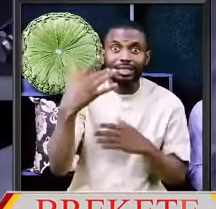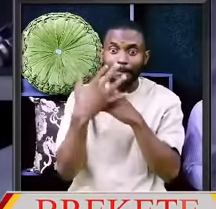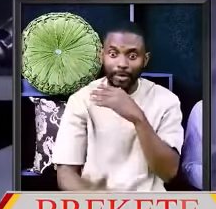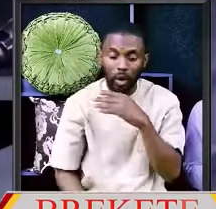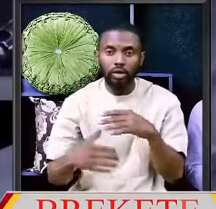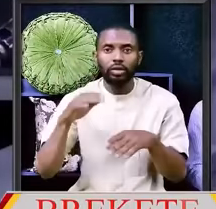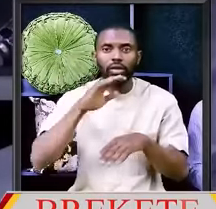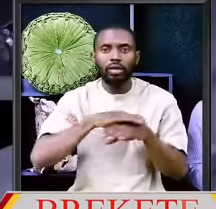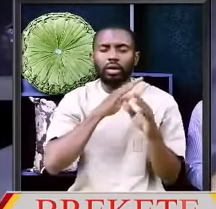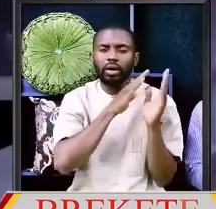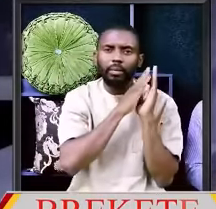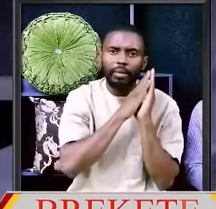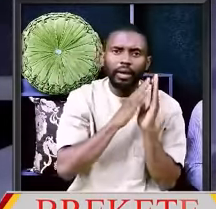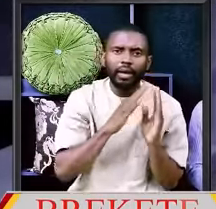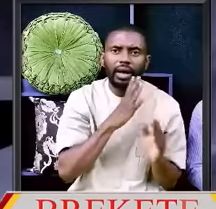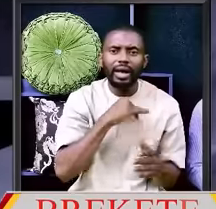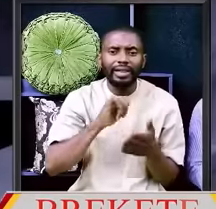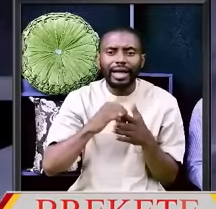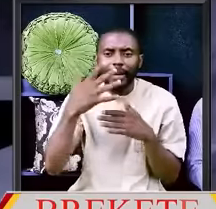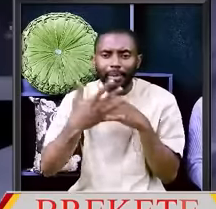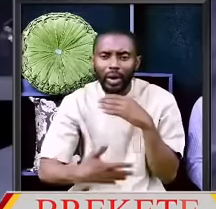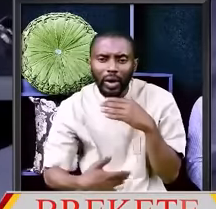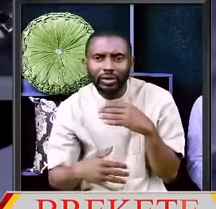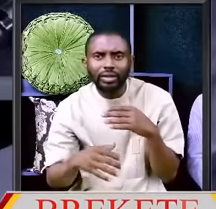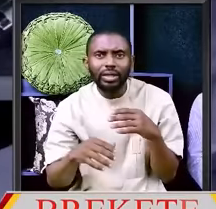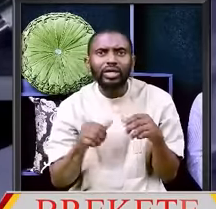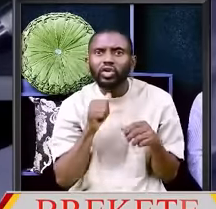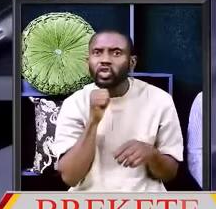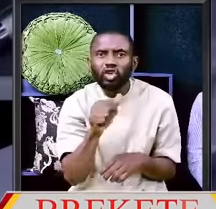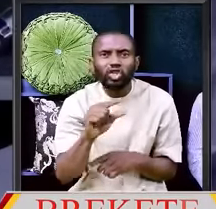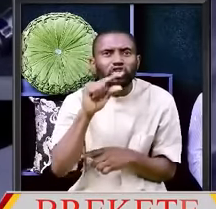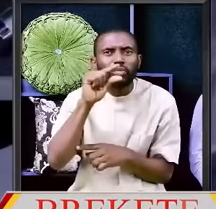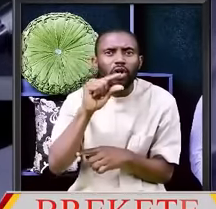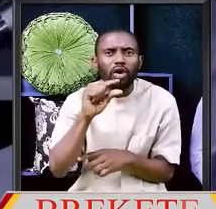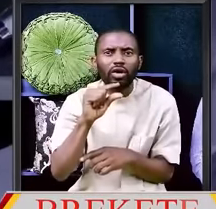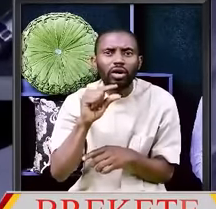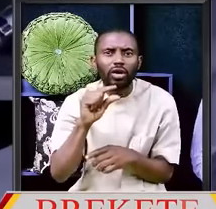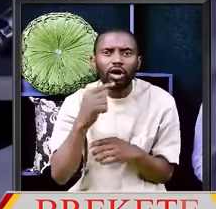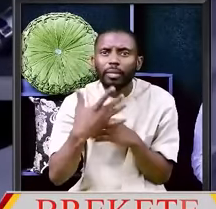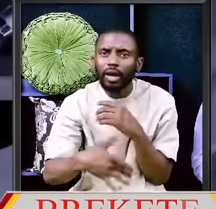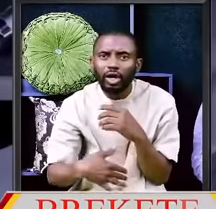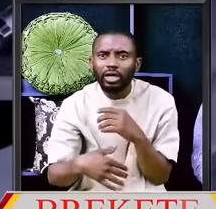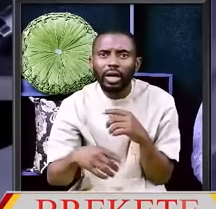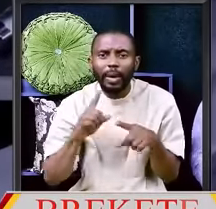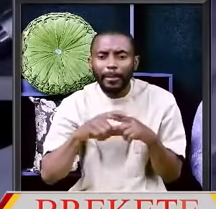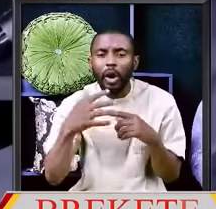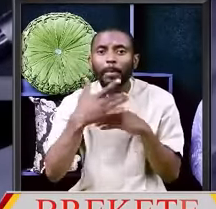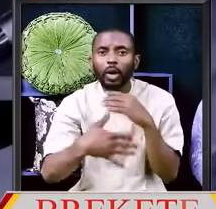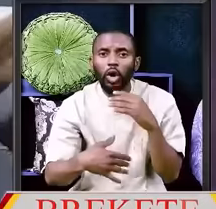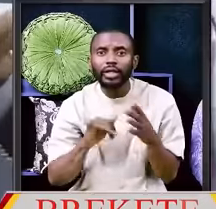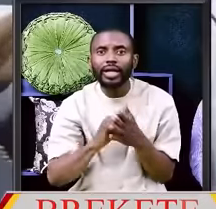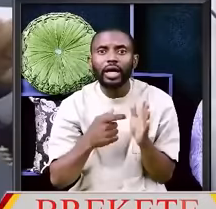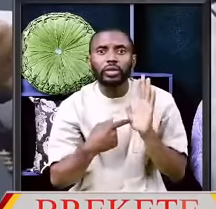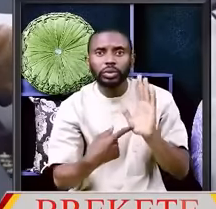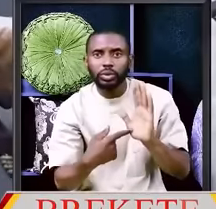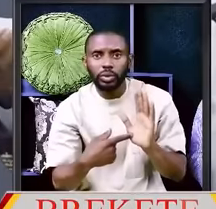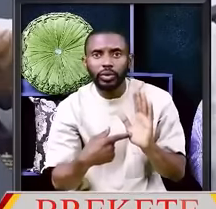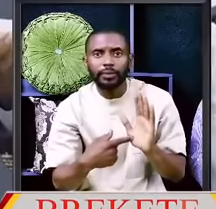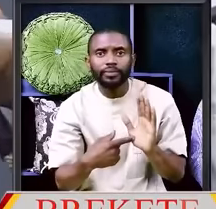see blood, and that blood like we talk. Nobody say na small blood, na blood we should say na person